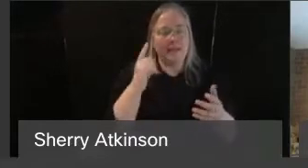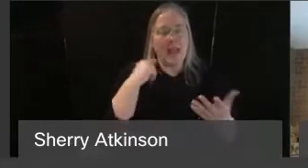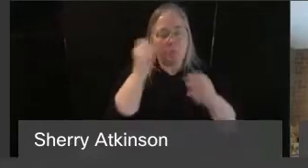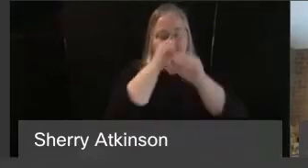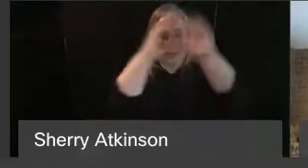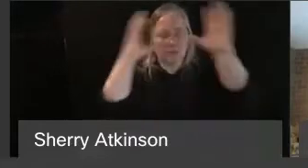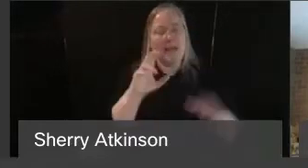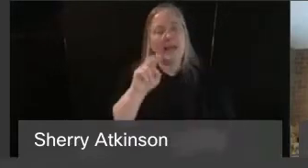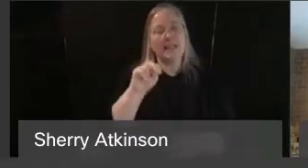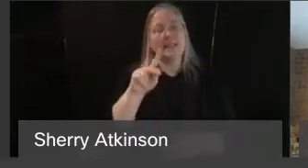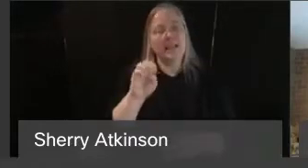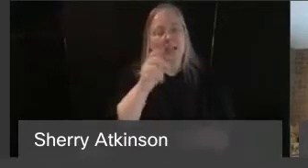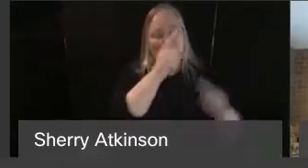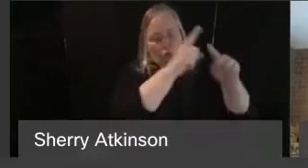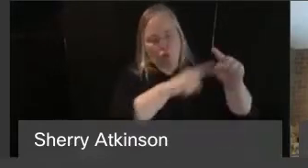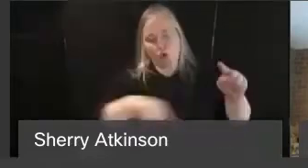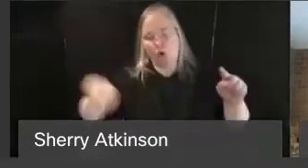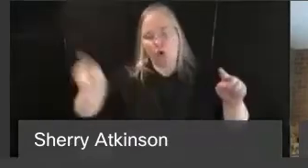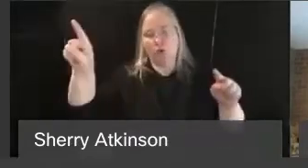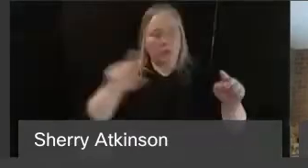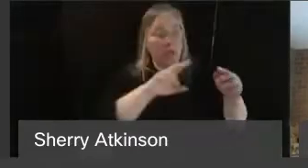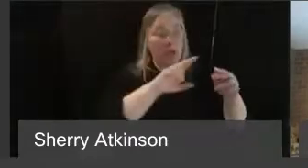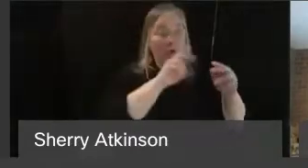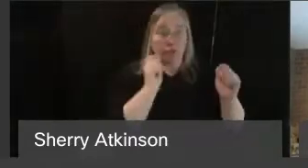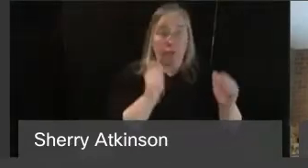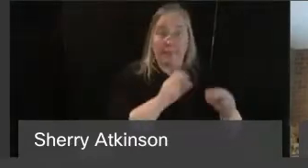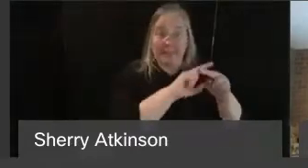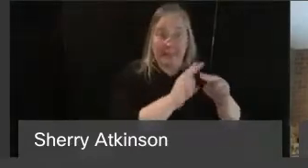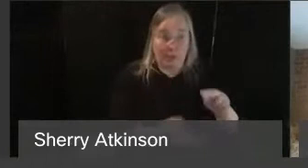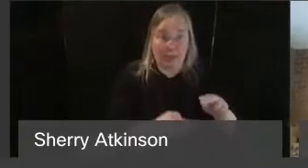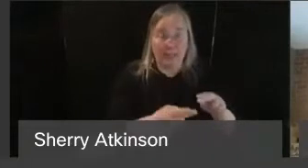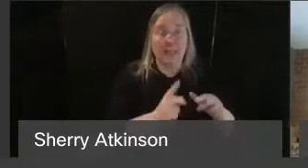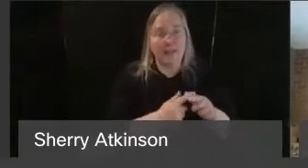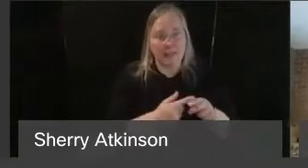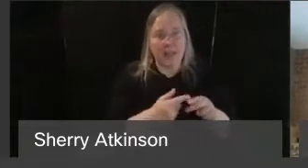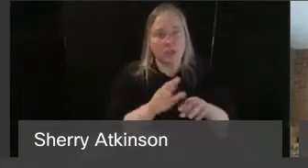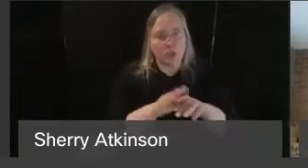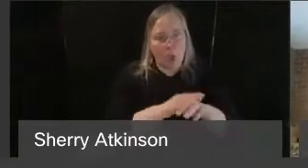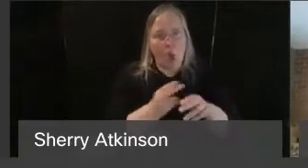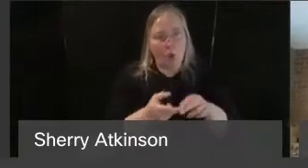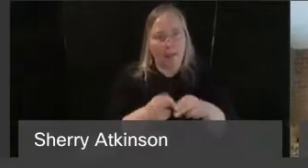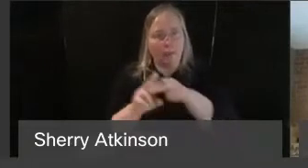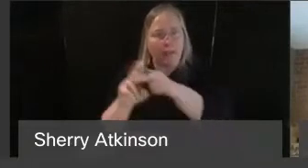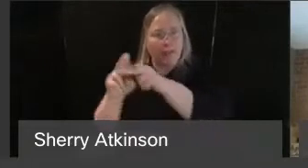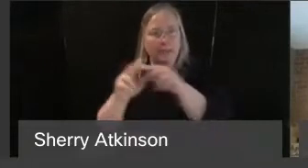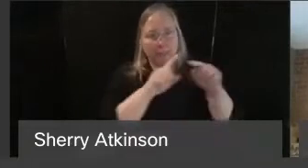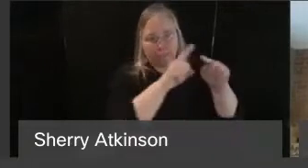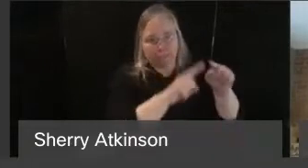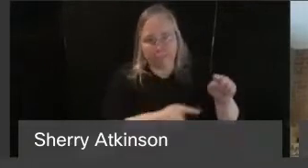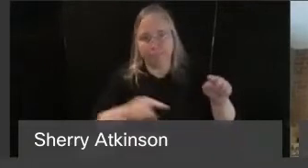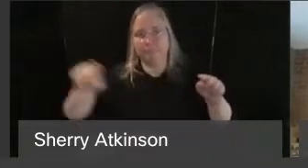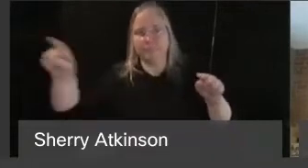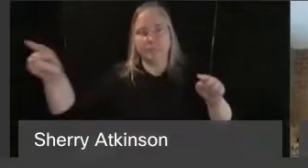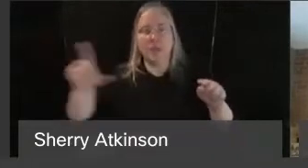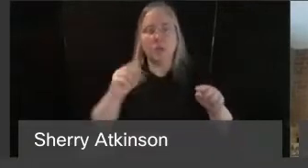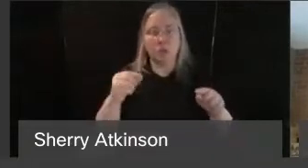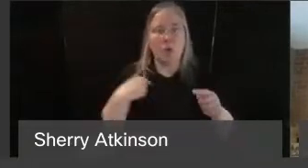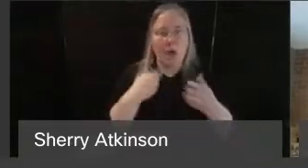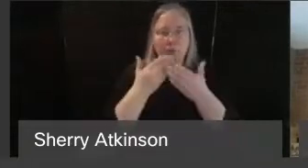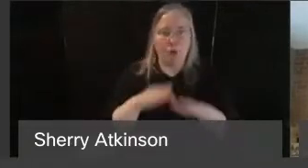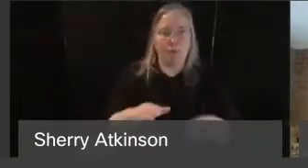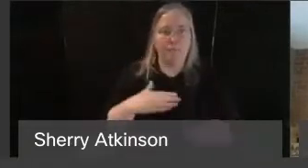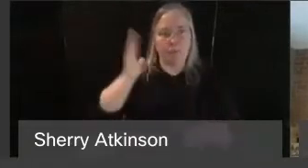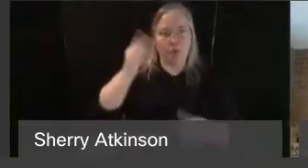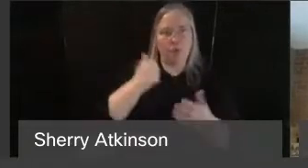gradual increase in economic activity. So my presentation broke up into 3 broad areas: